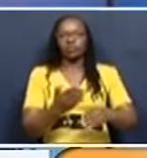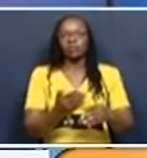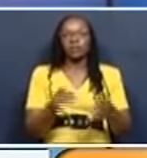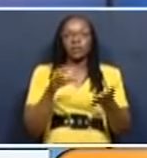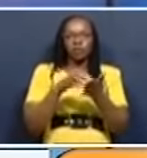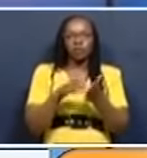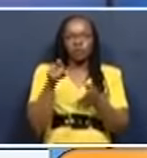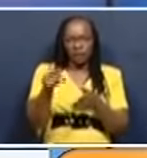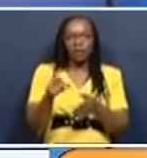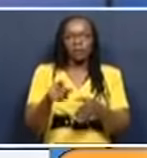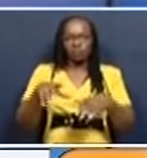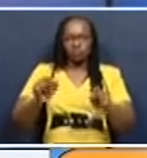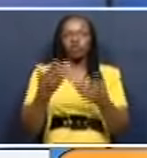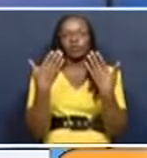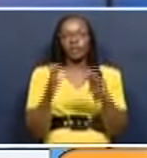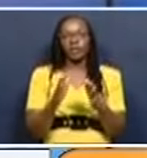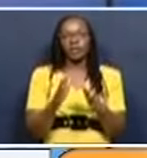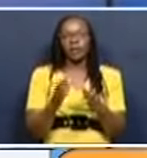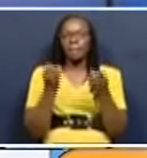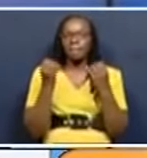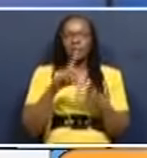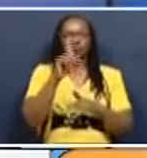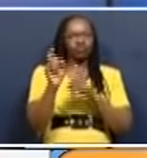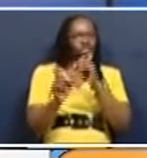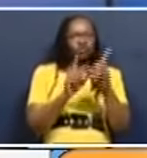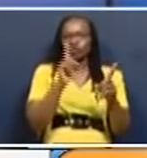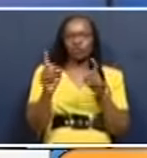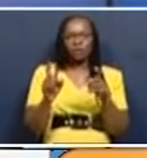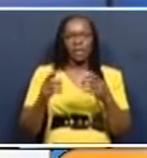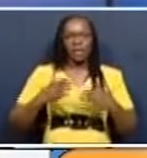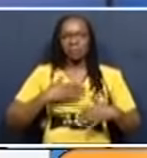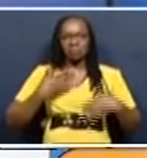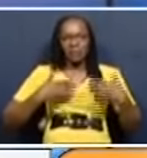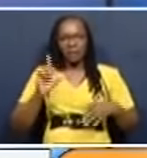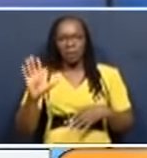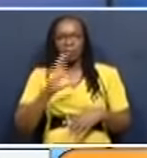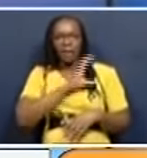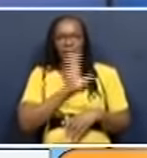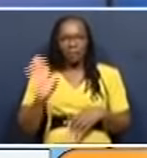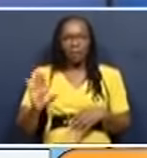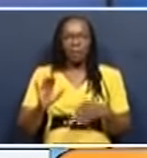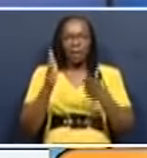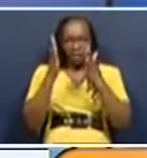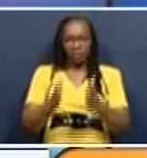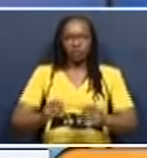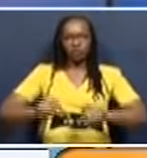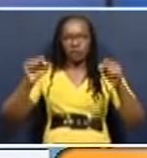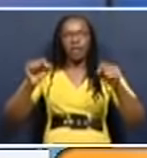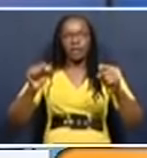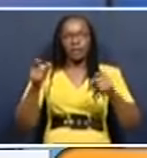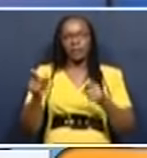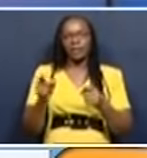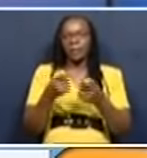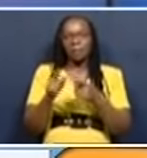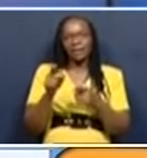now assumed. And many still question the personality of the man that now chairs EACC. Nothing bad with his personality,